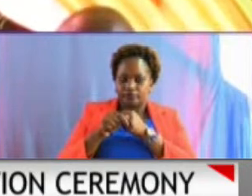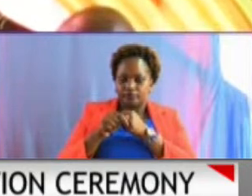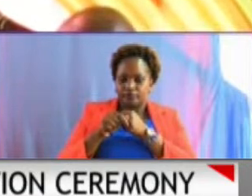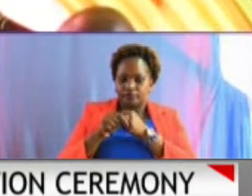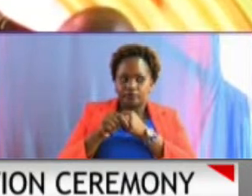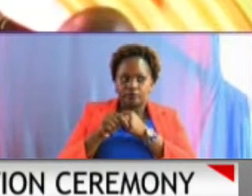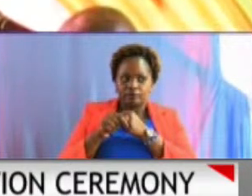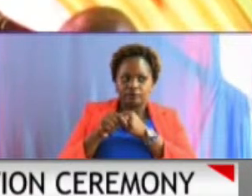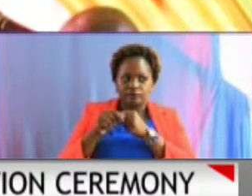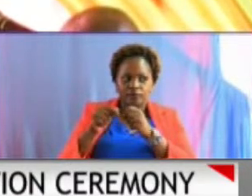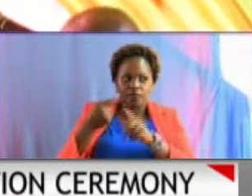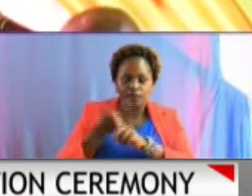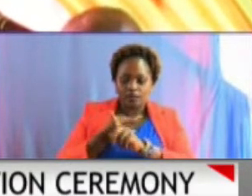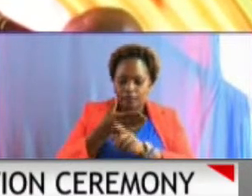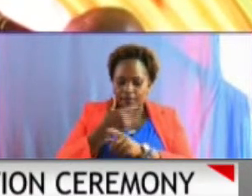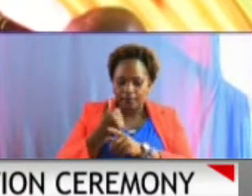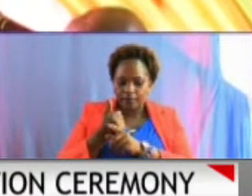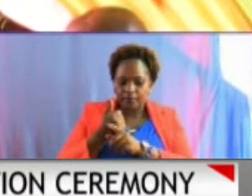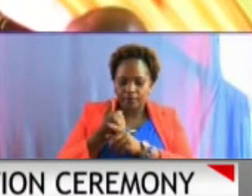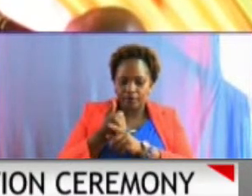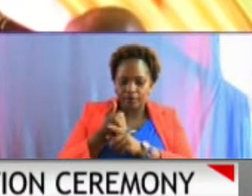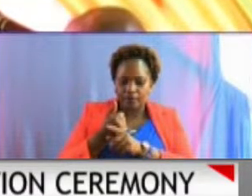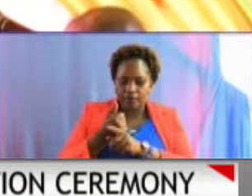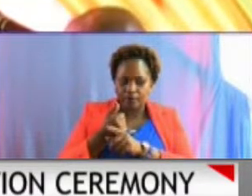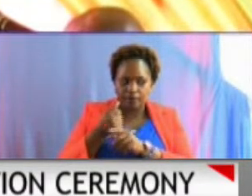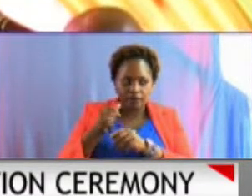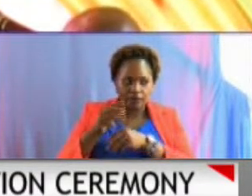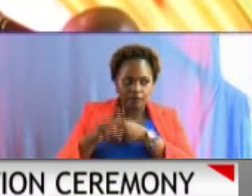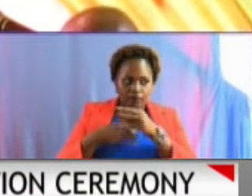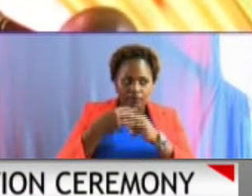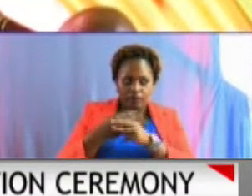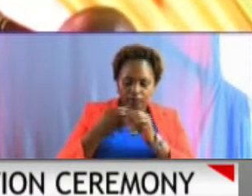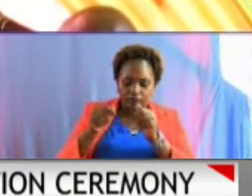the best that you can get in the world today.